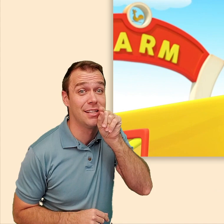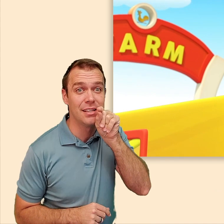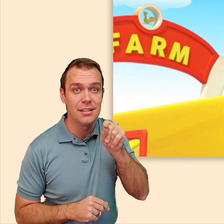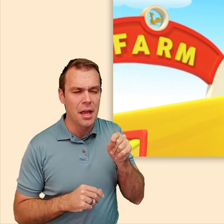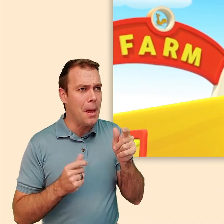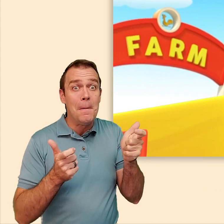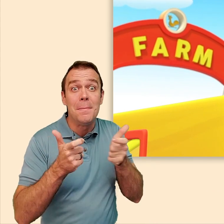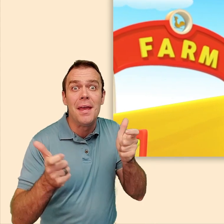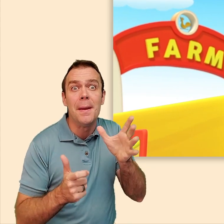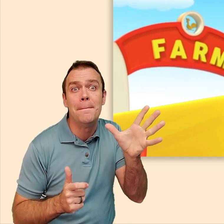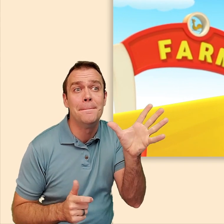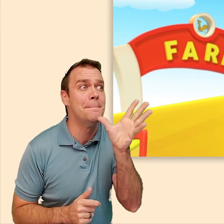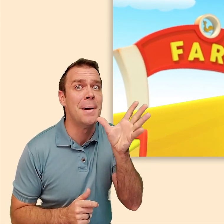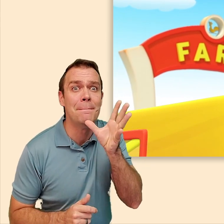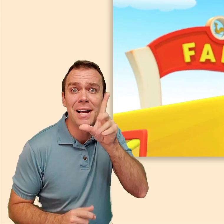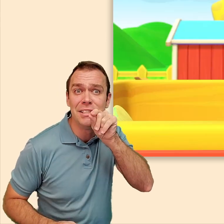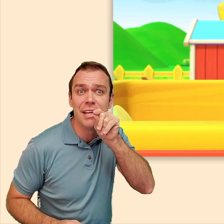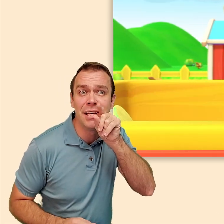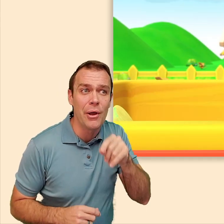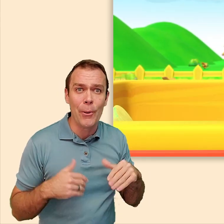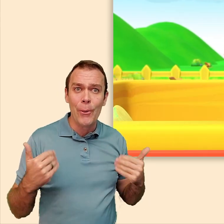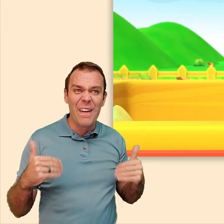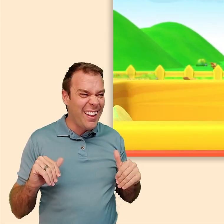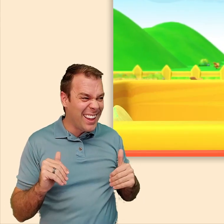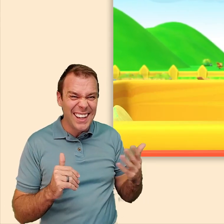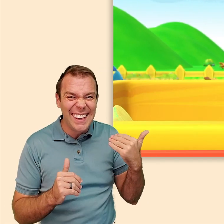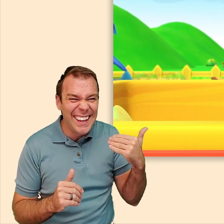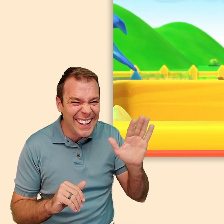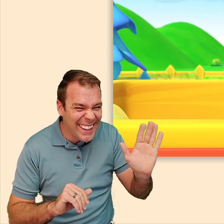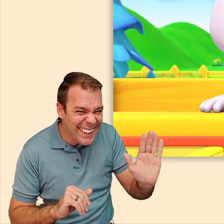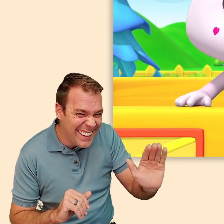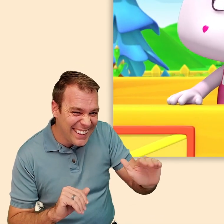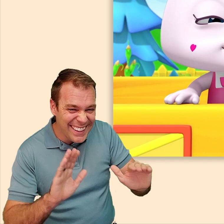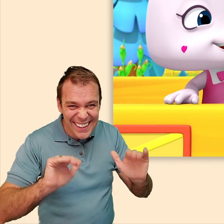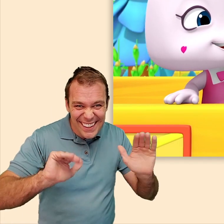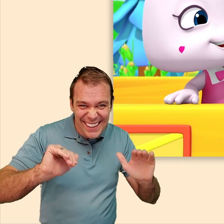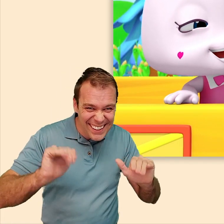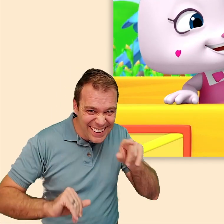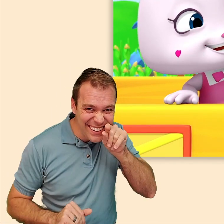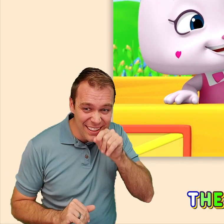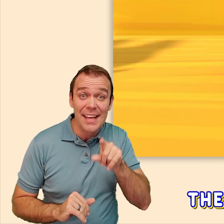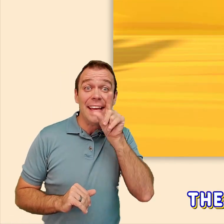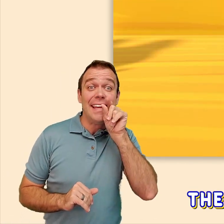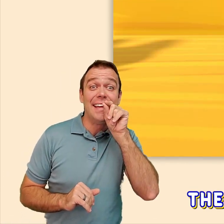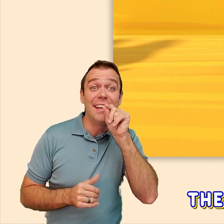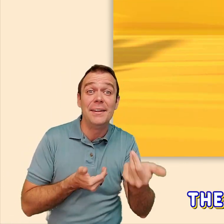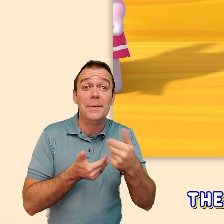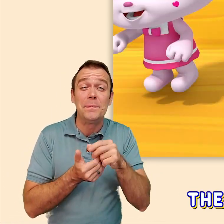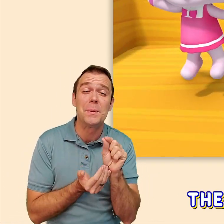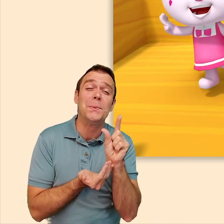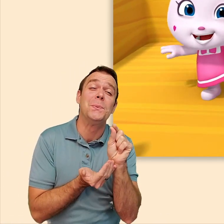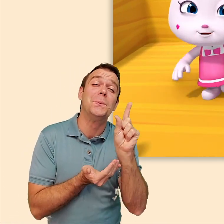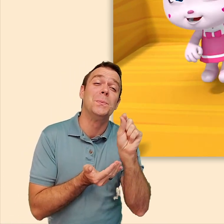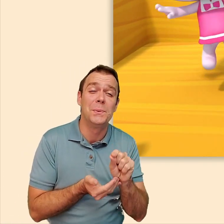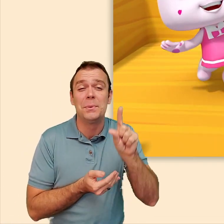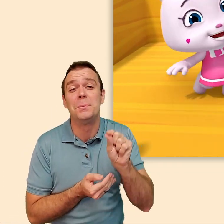Chickies and a big mama hen, too. Oh, here, chicky chicky. Here, chicky chicky. The chicky on the tractor